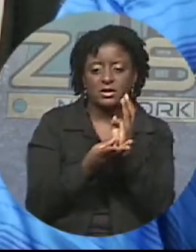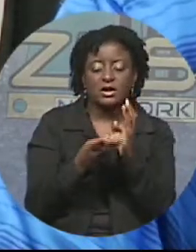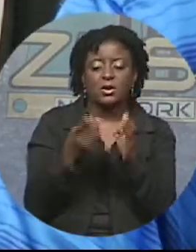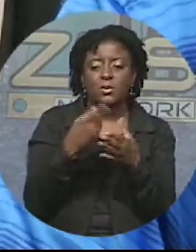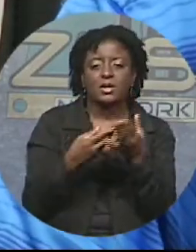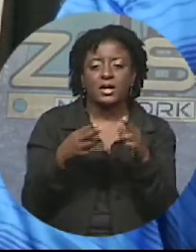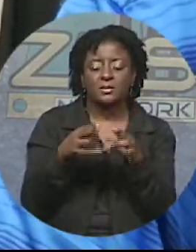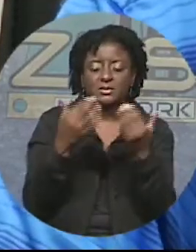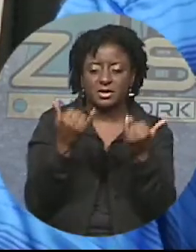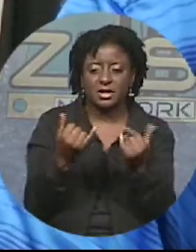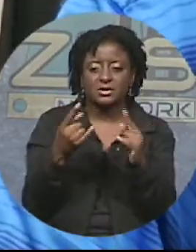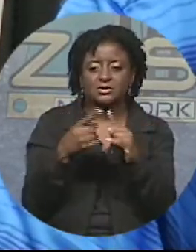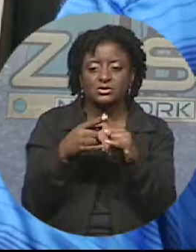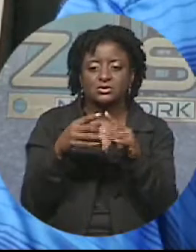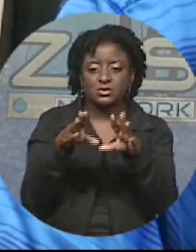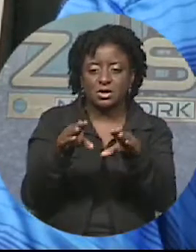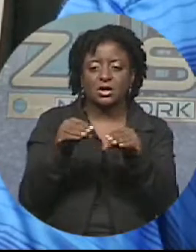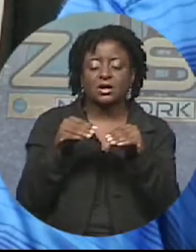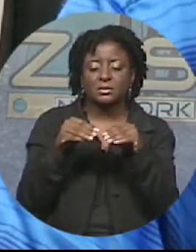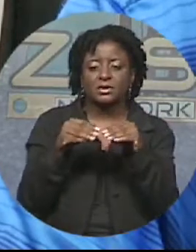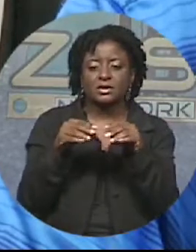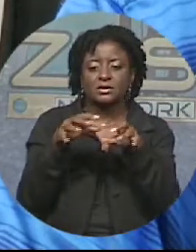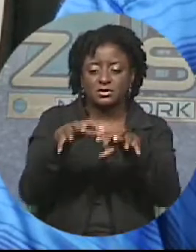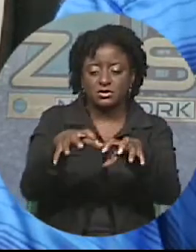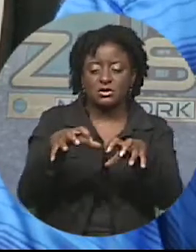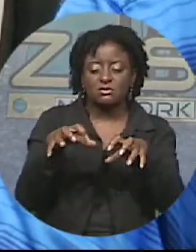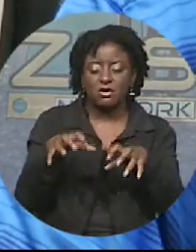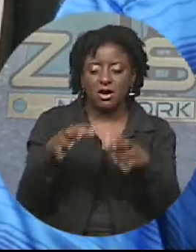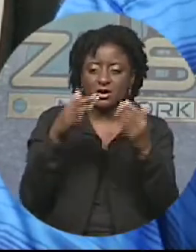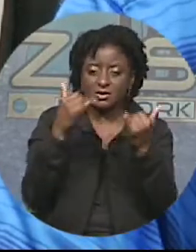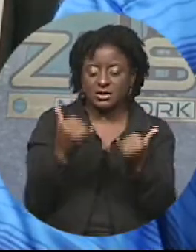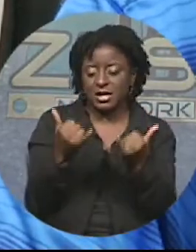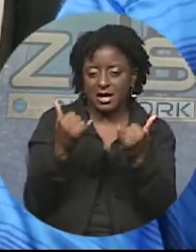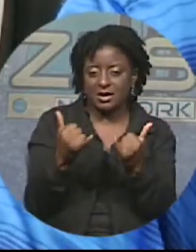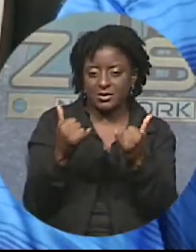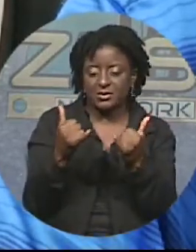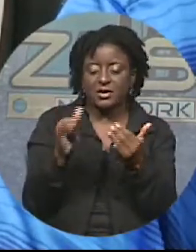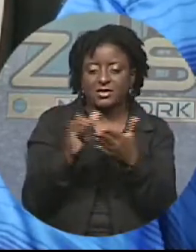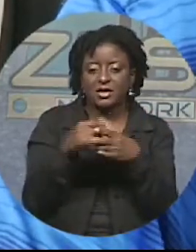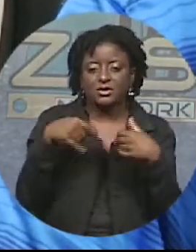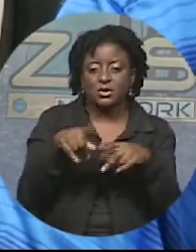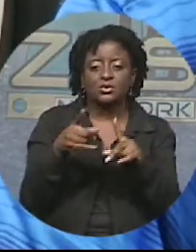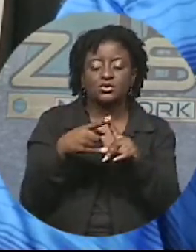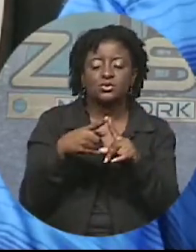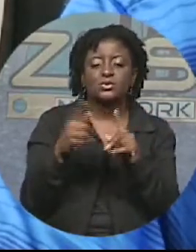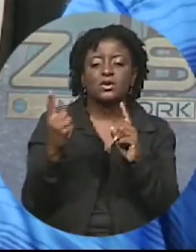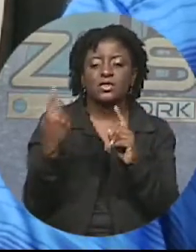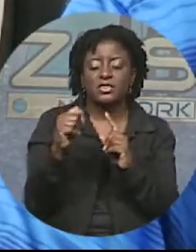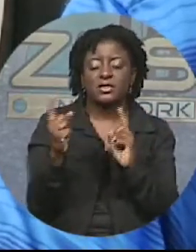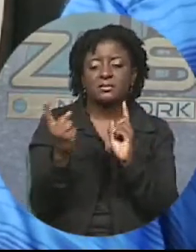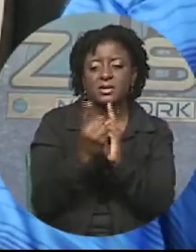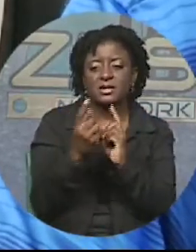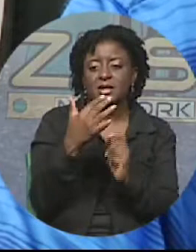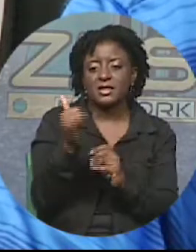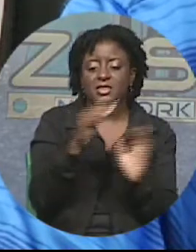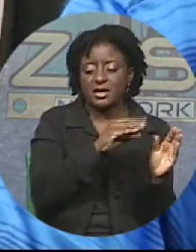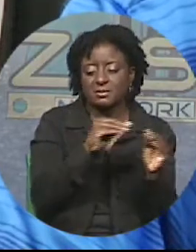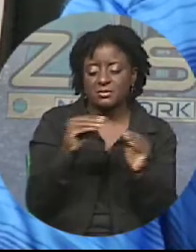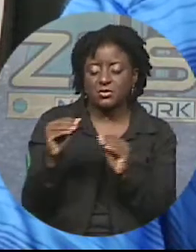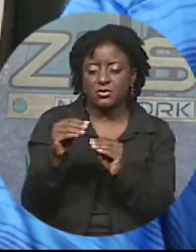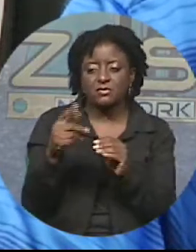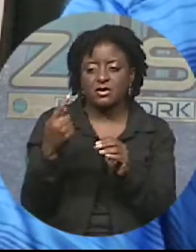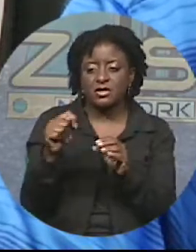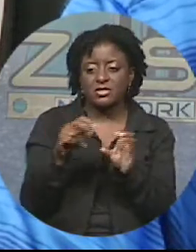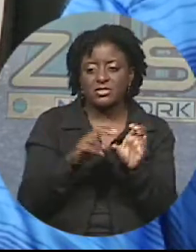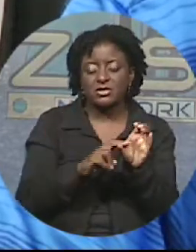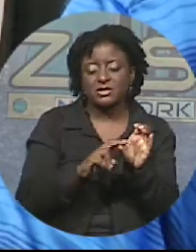accommodate the crowd that attend meet usually, and even more so for the World Junior Championship, they've moved the stands back a little bit,